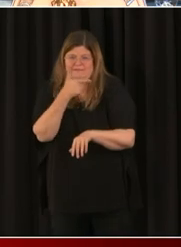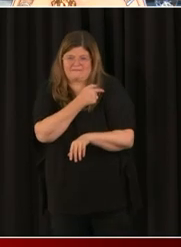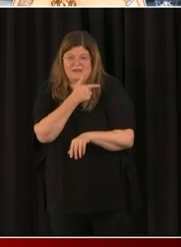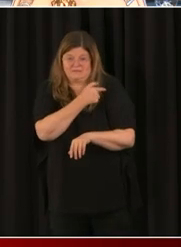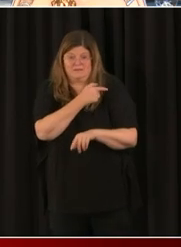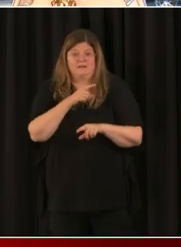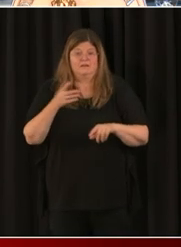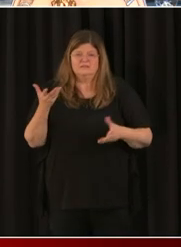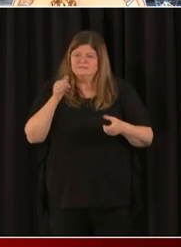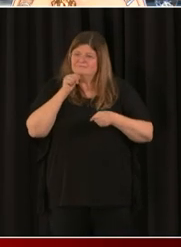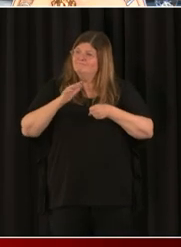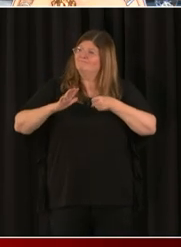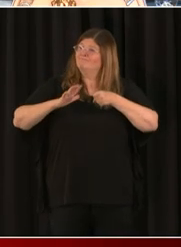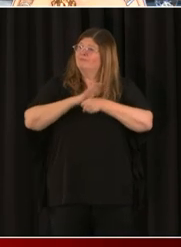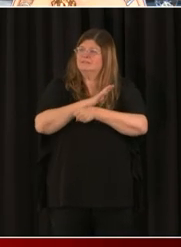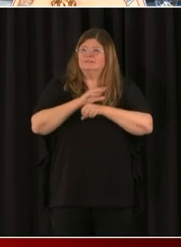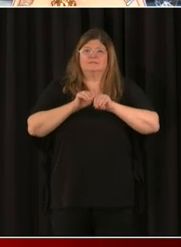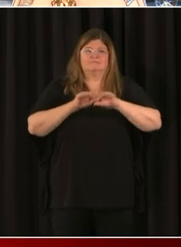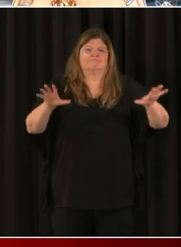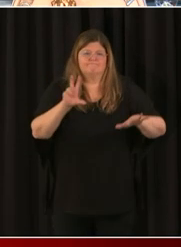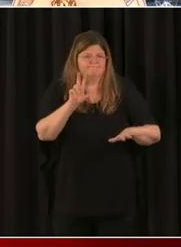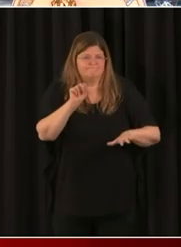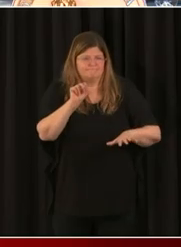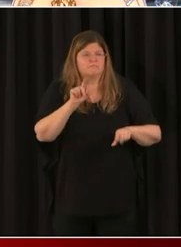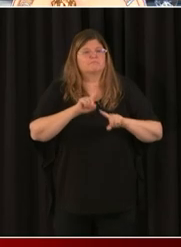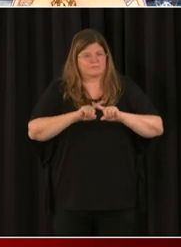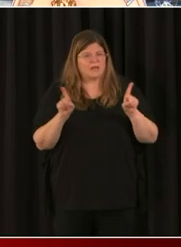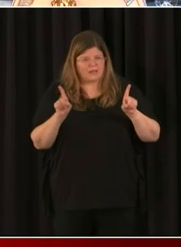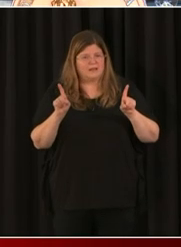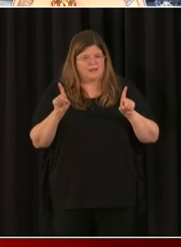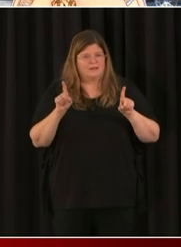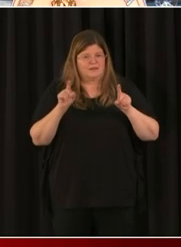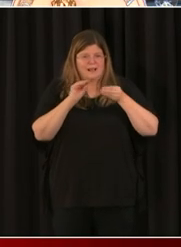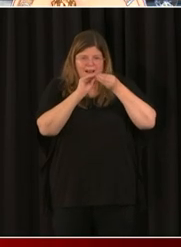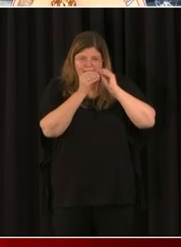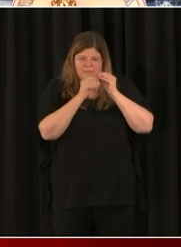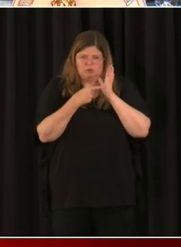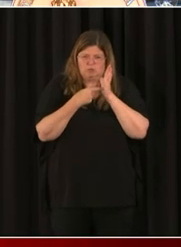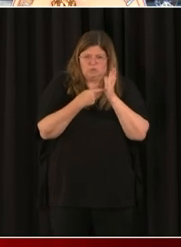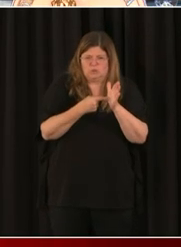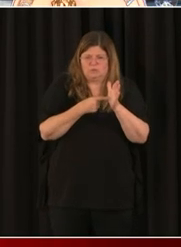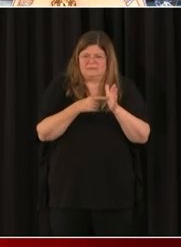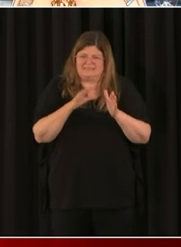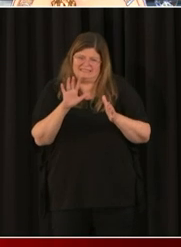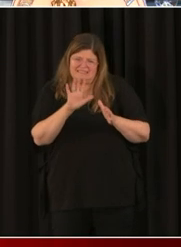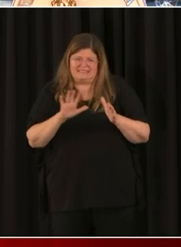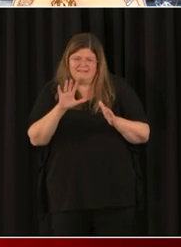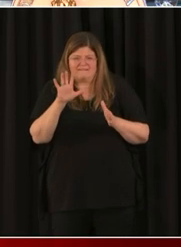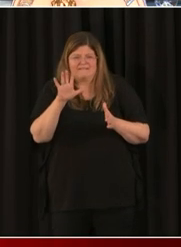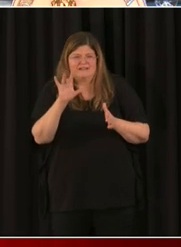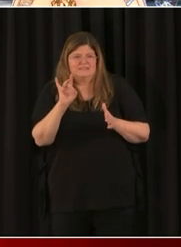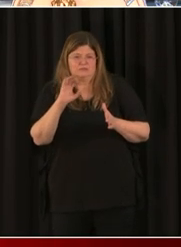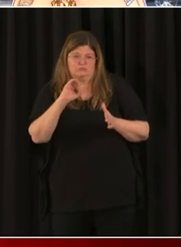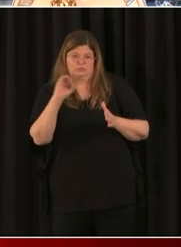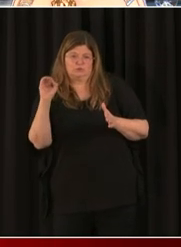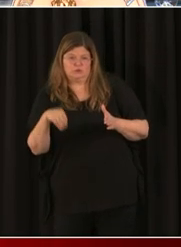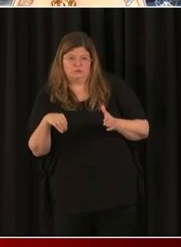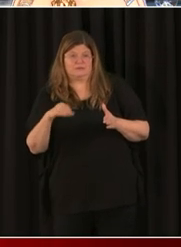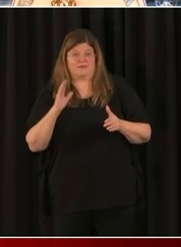fully activated as yet, as those numbers represent about 58% of